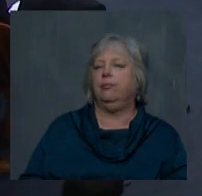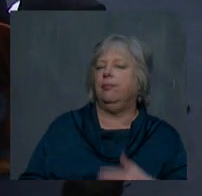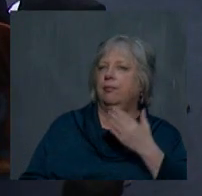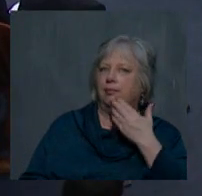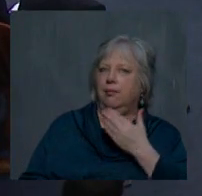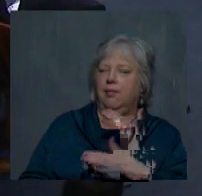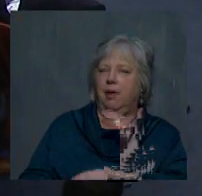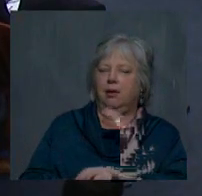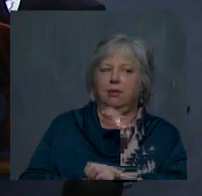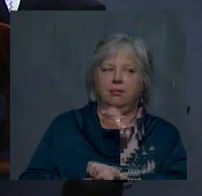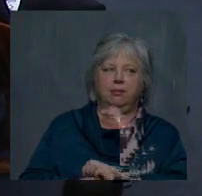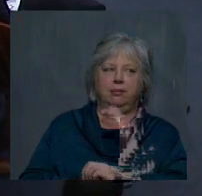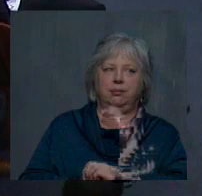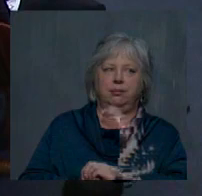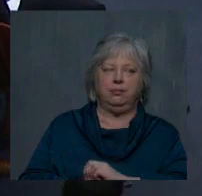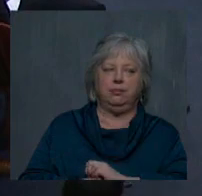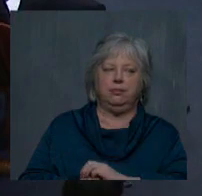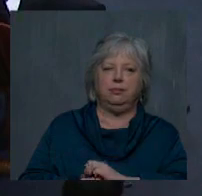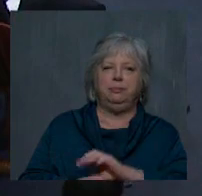Thank you, Mayor. I'm